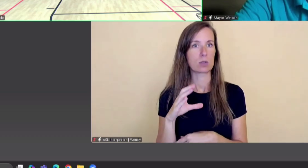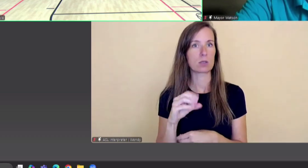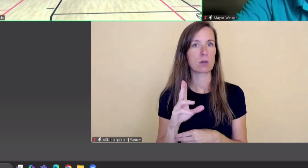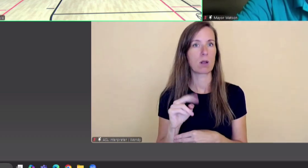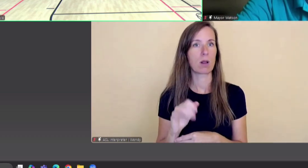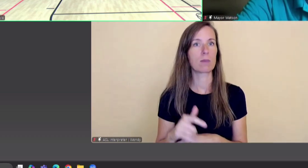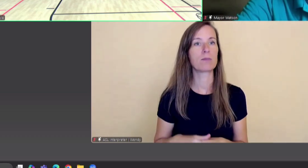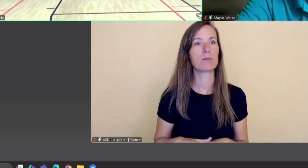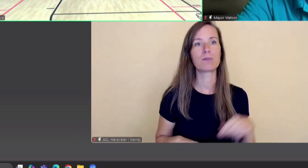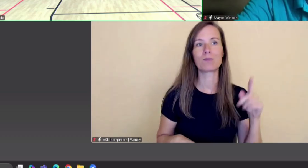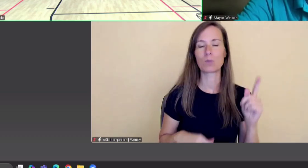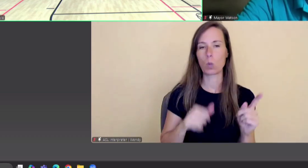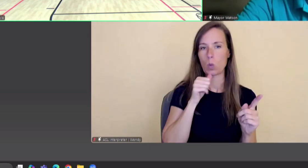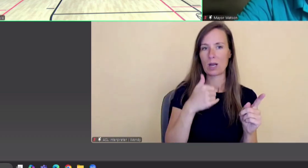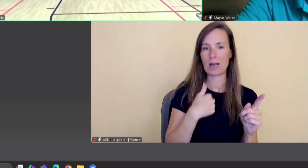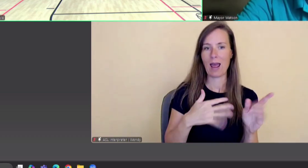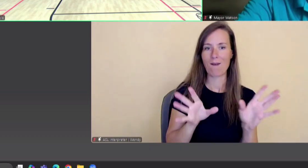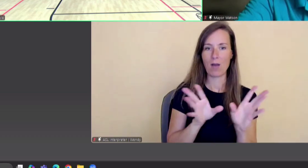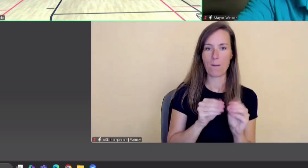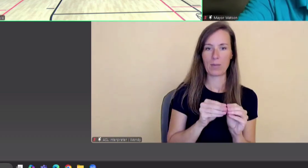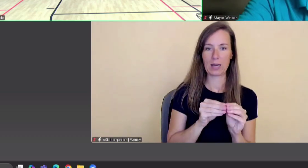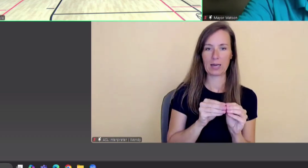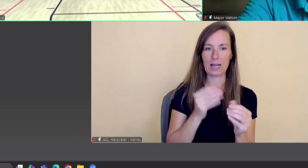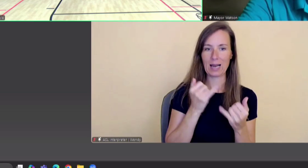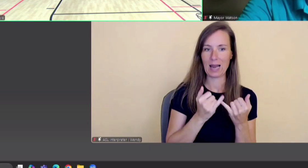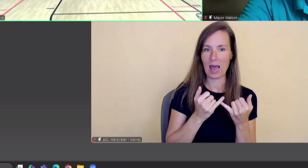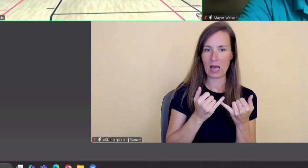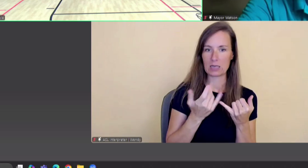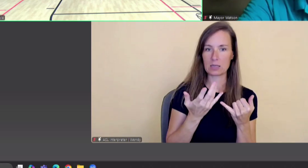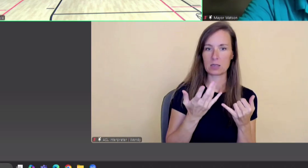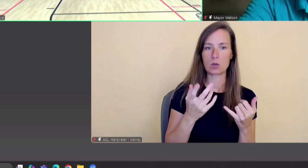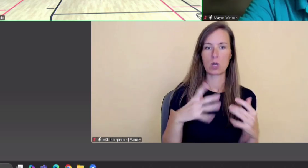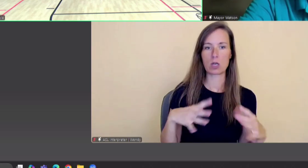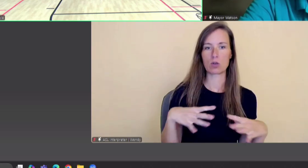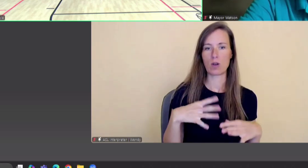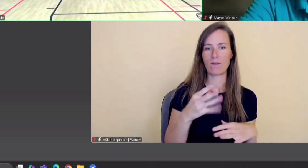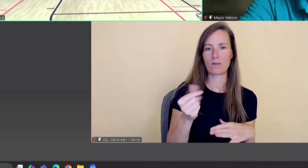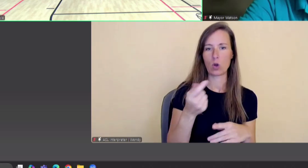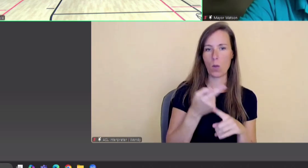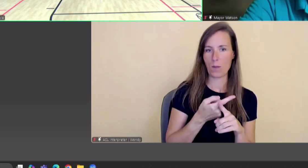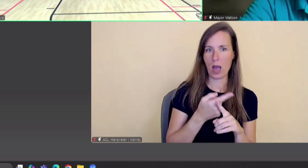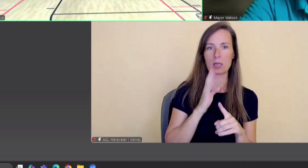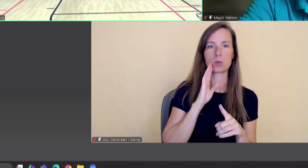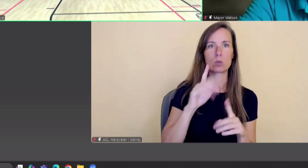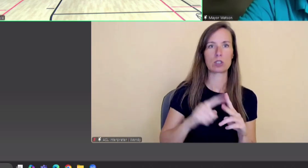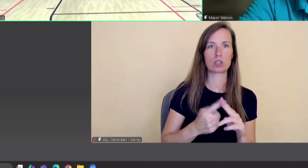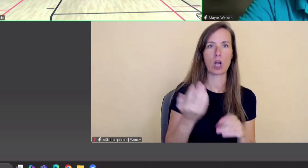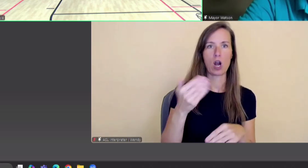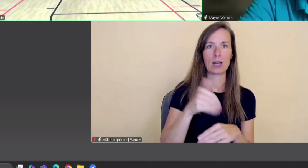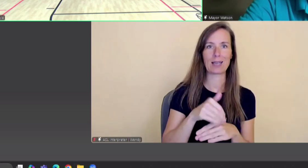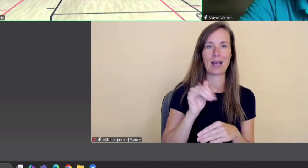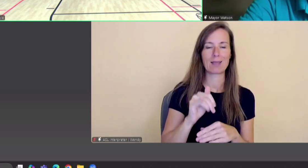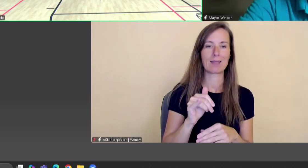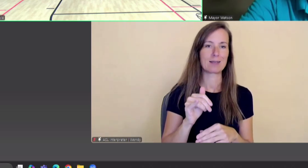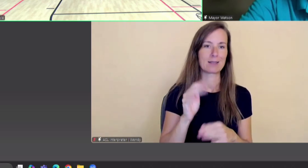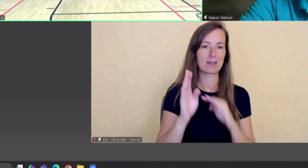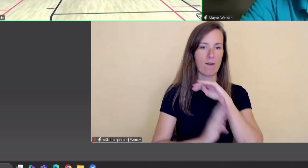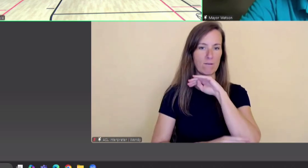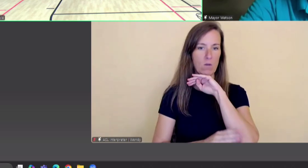we took a couple months off. We're soon to be starting again our meetings this upcoming fall, so there's nothing to report regarding